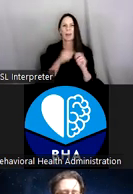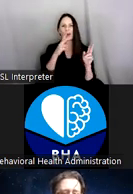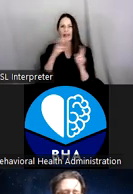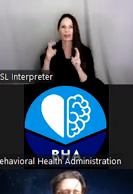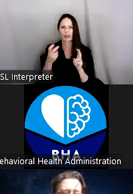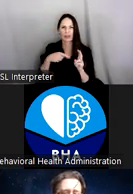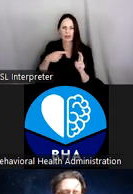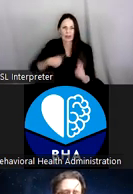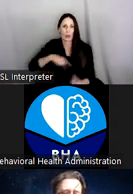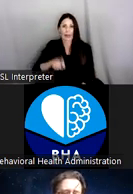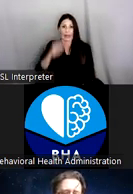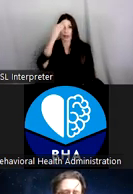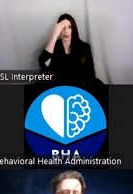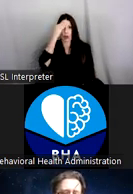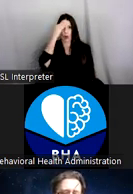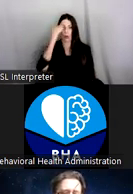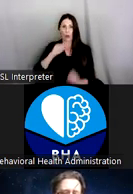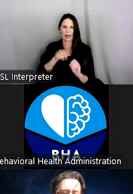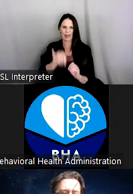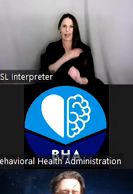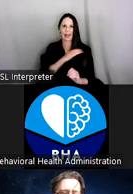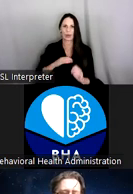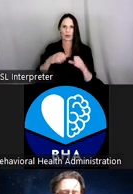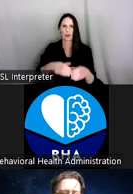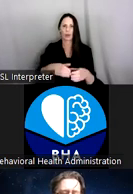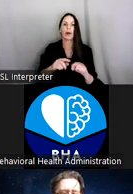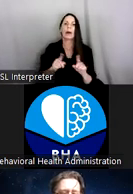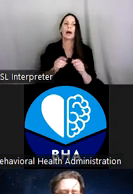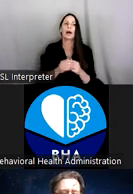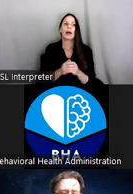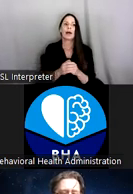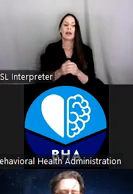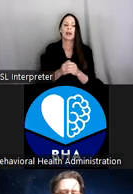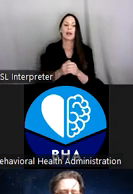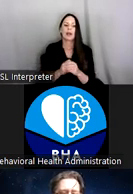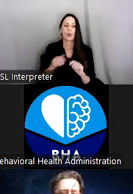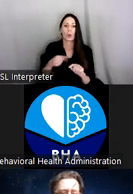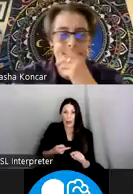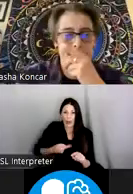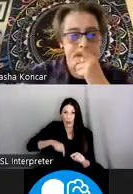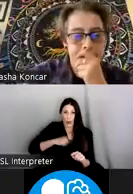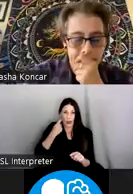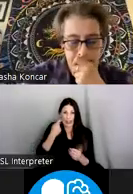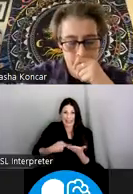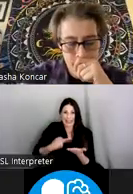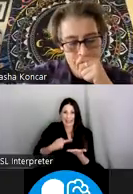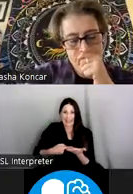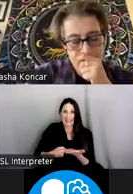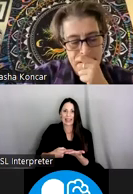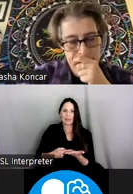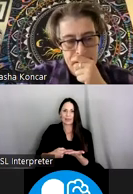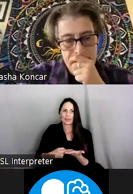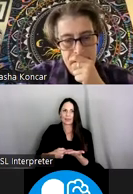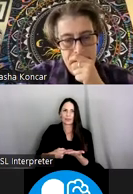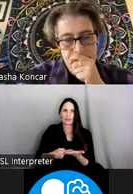we were really kind of like when we were discussing it, just about like not representing